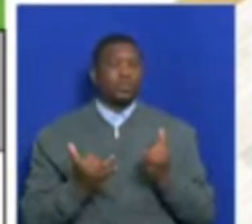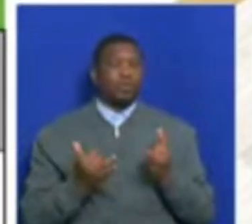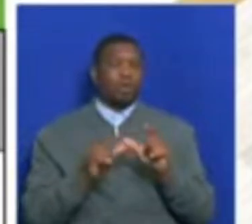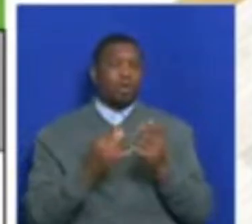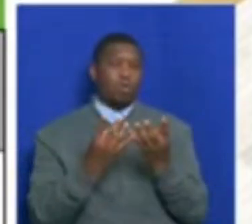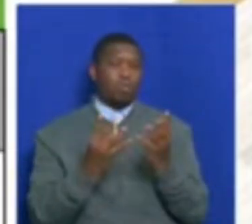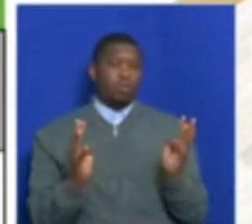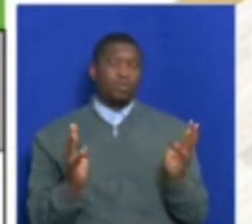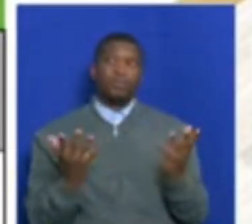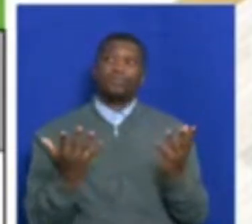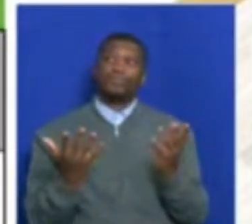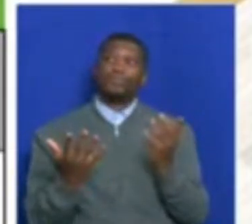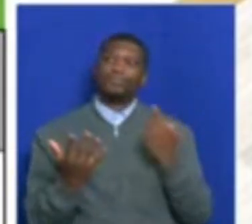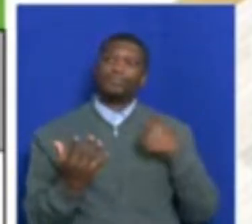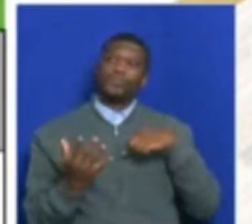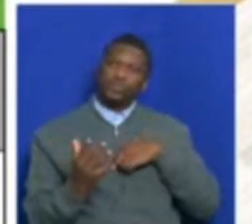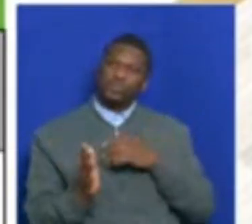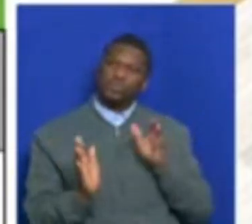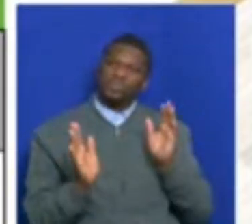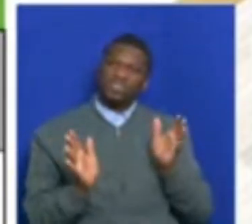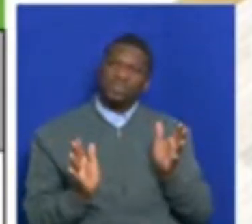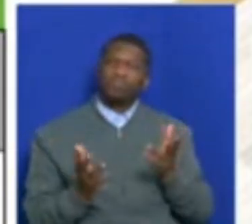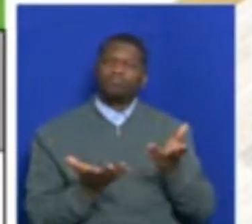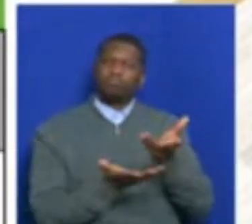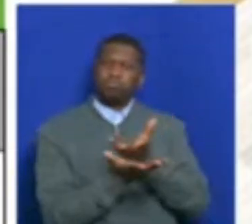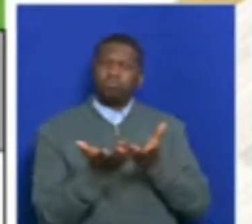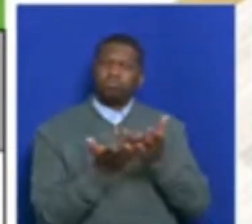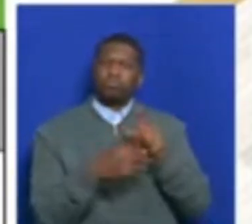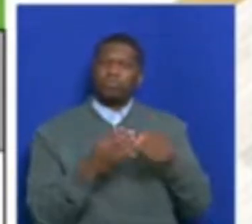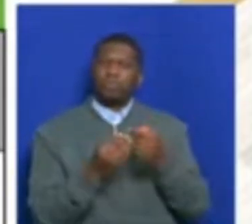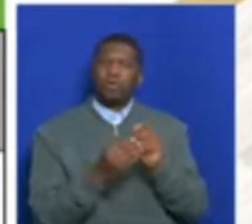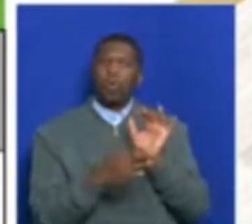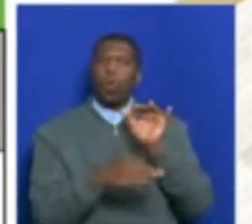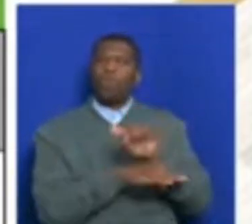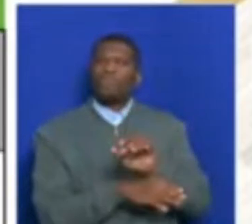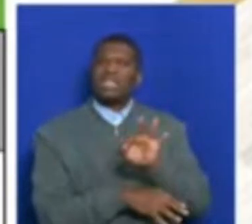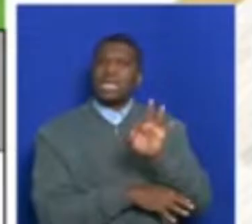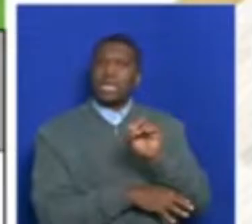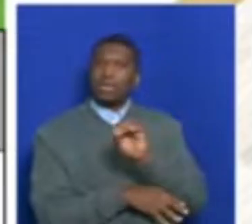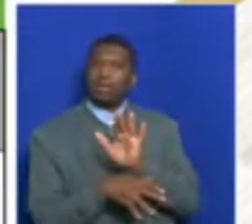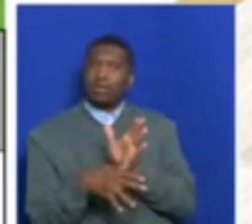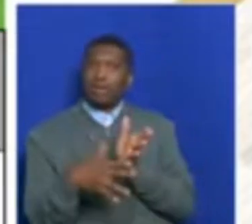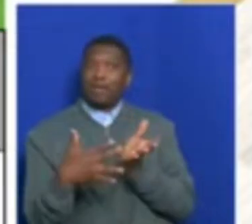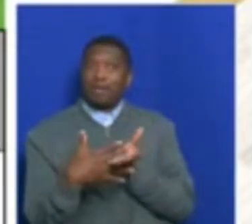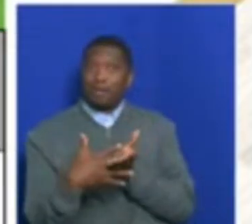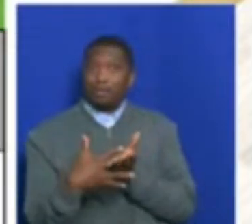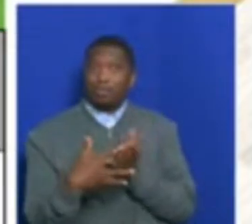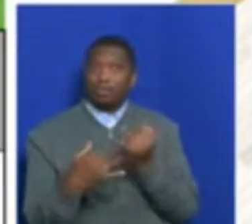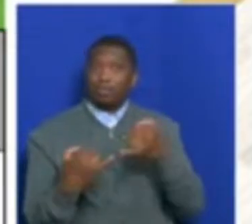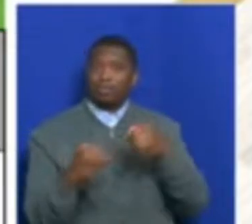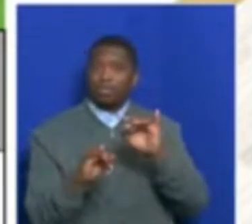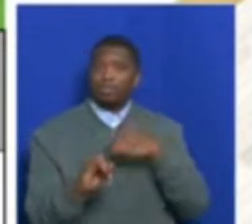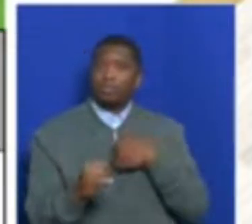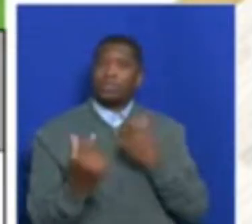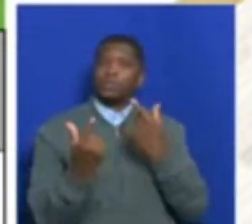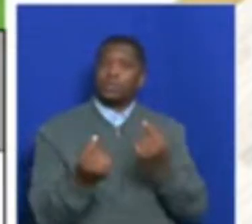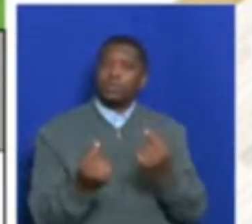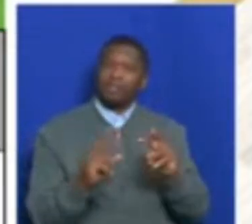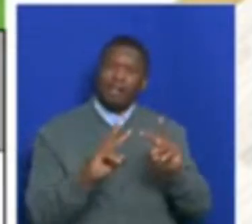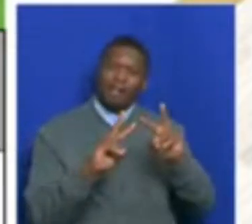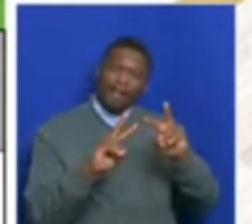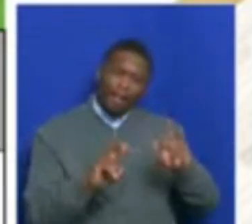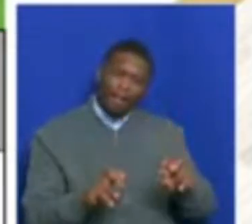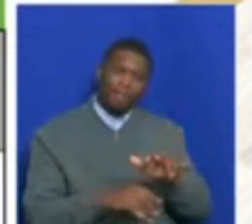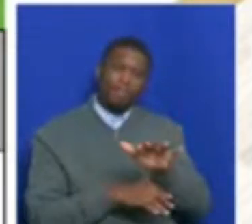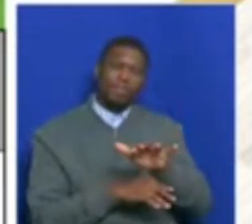with over 300 cases, but I zoned in on the 77 cases, which